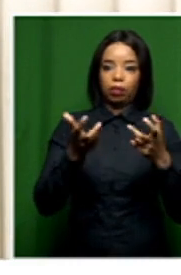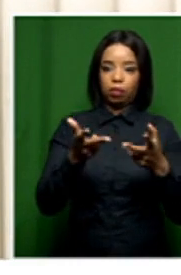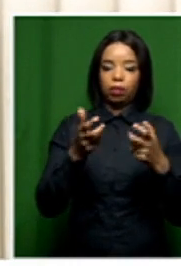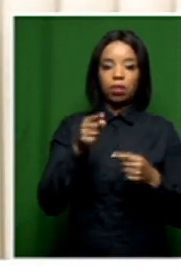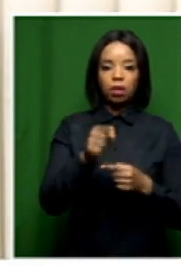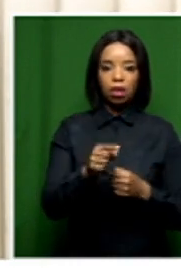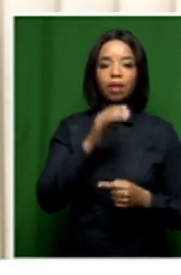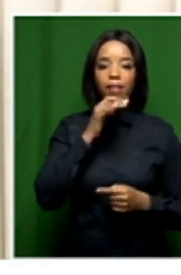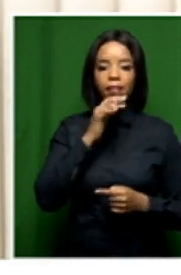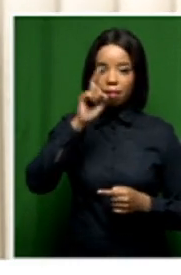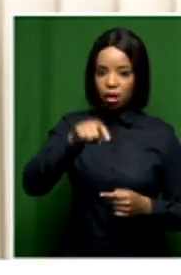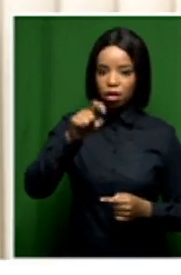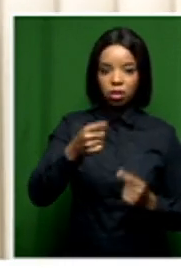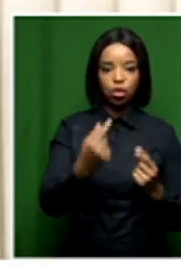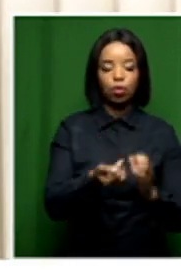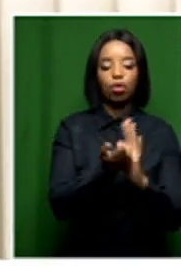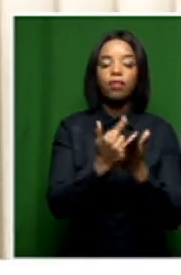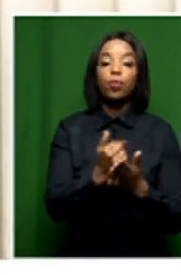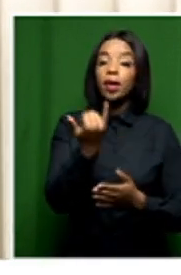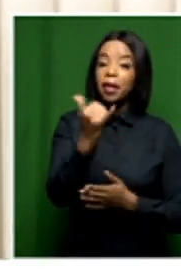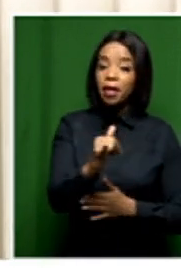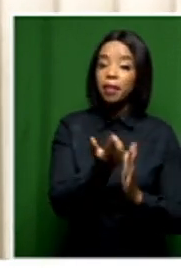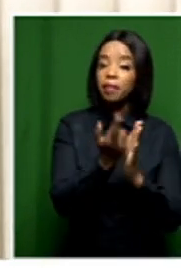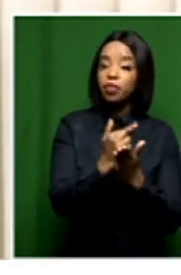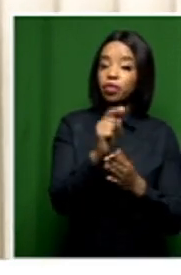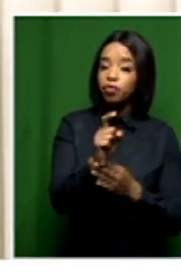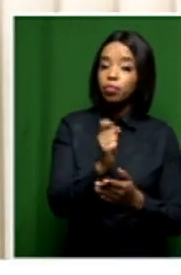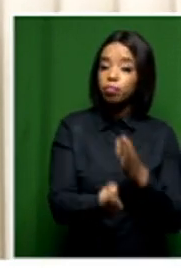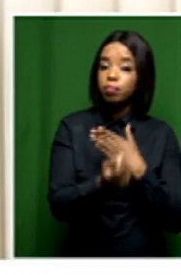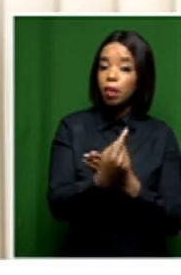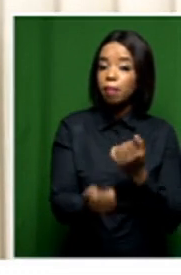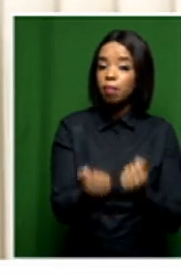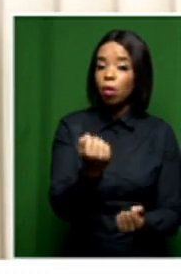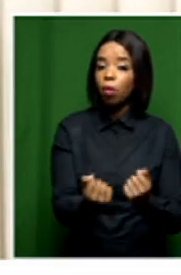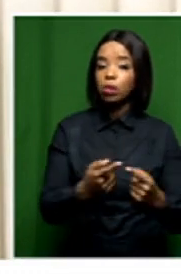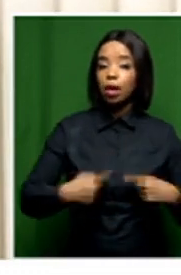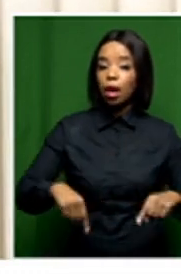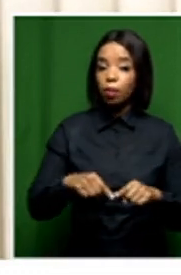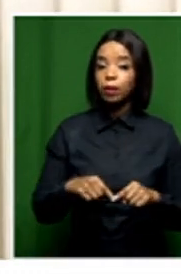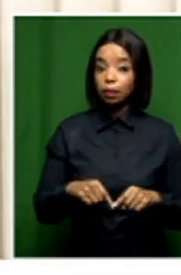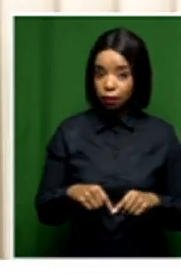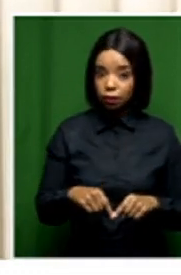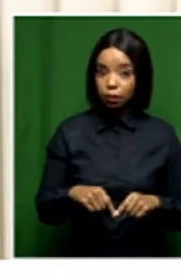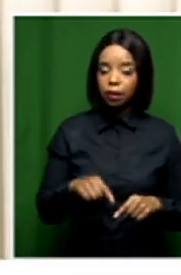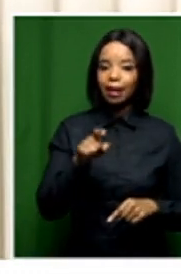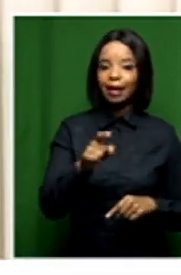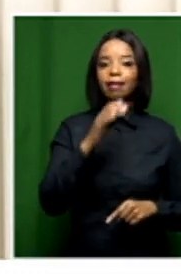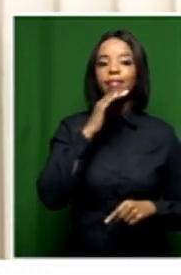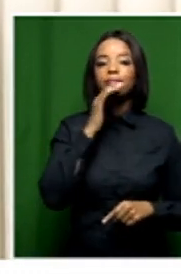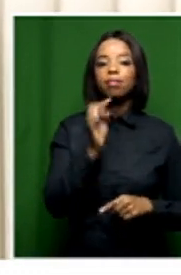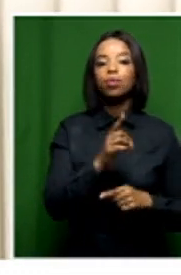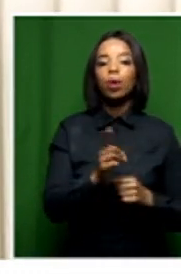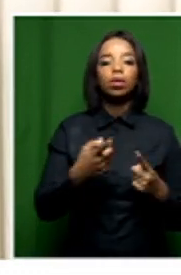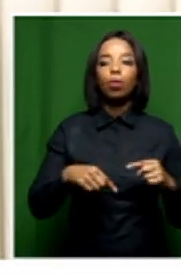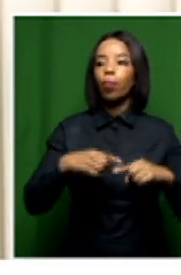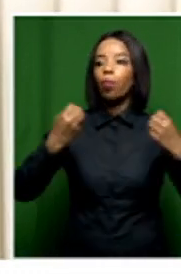a review. And if a review goes through our courts and it is granted, it would then mean that probably we've wasted a few years